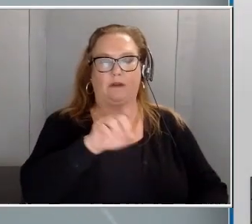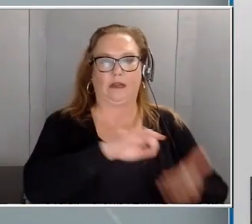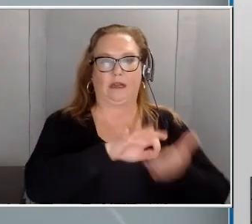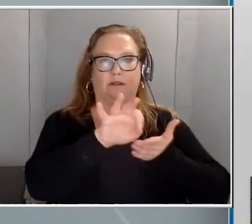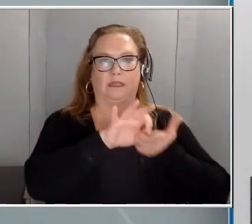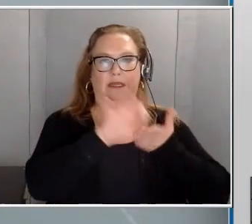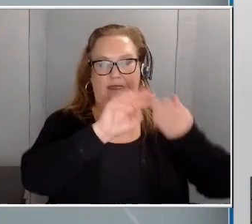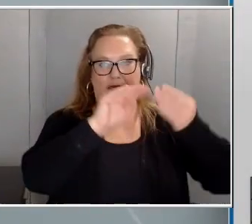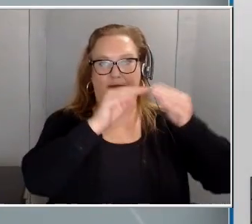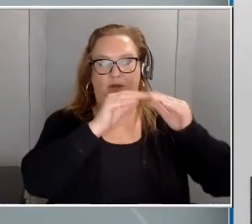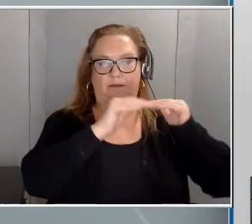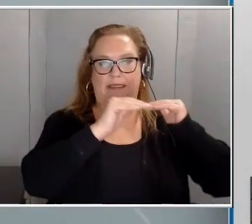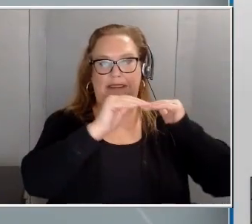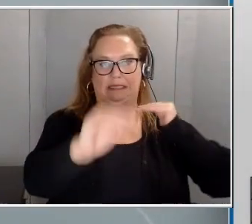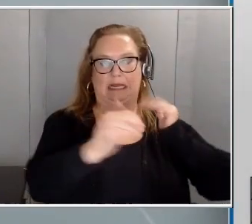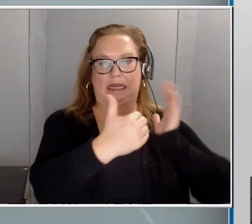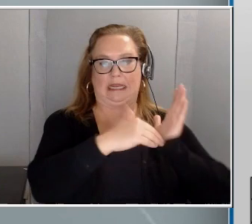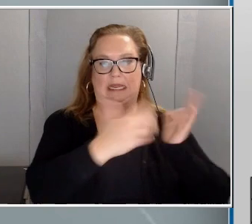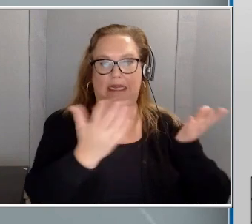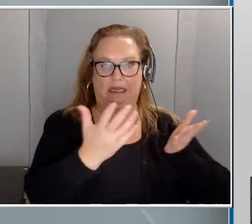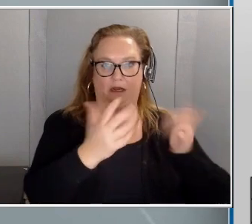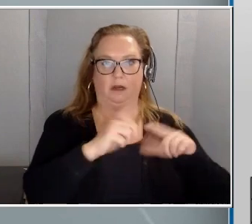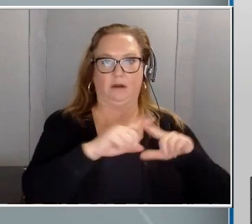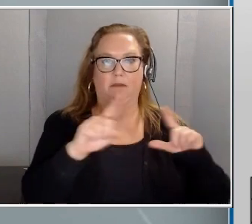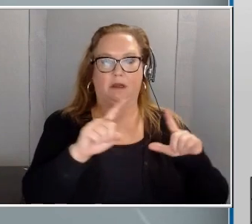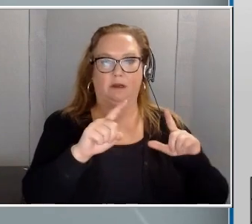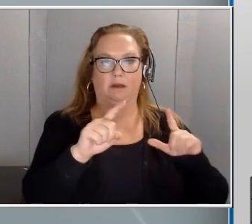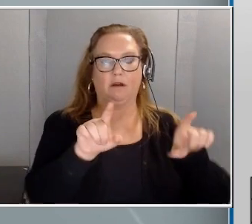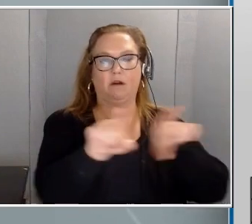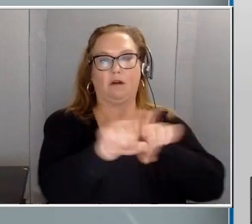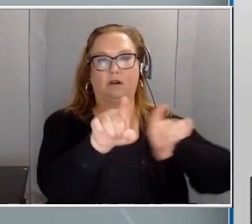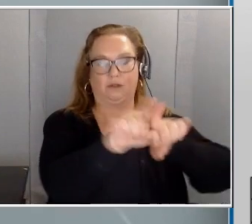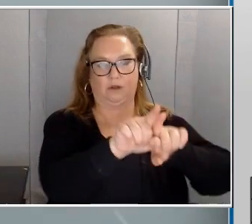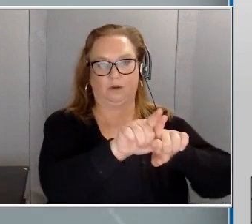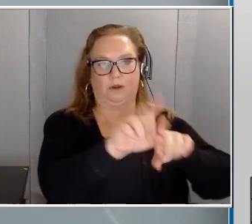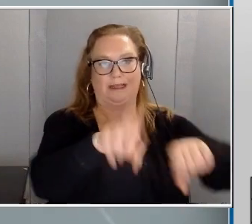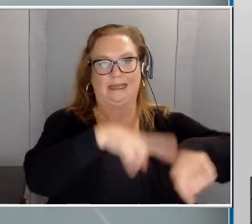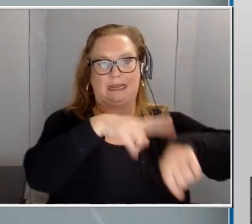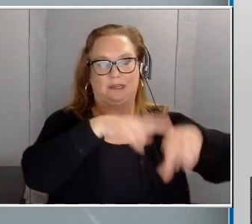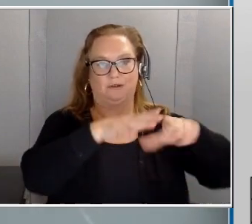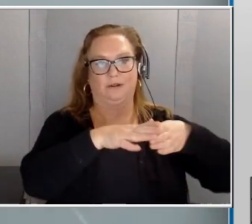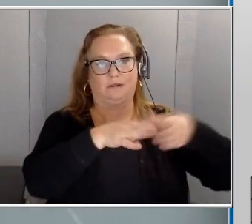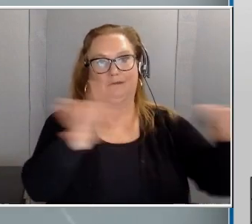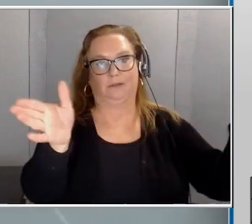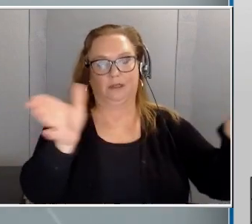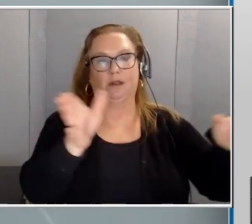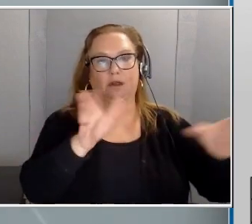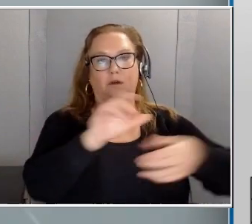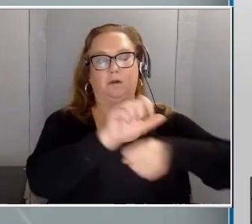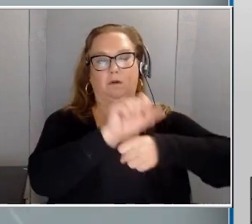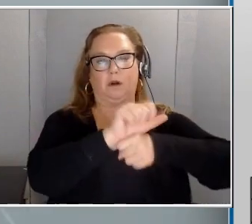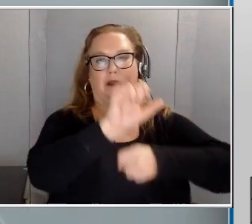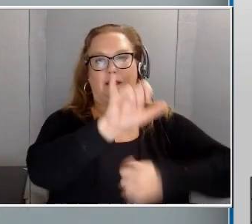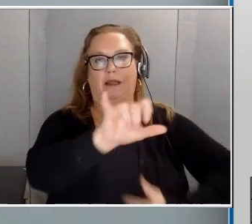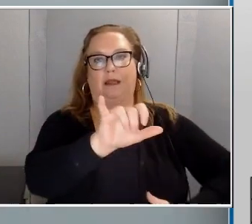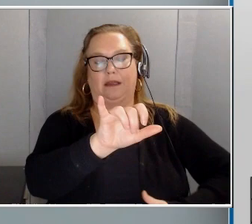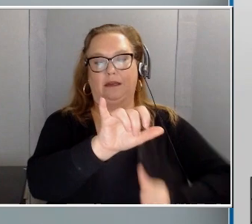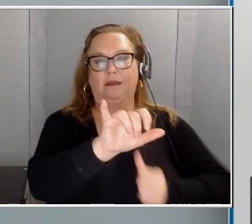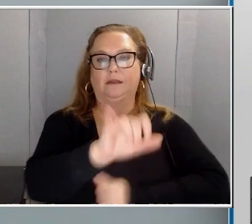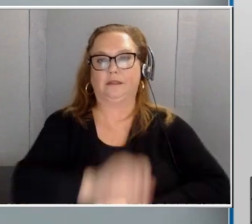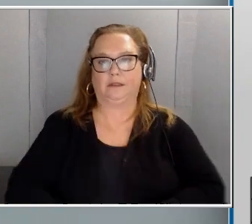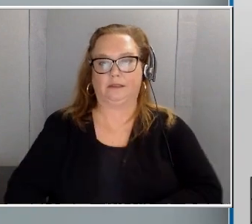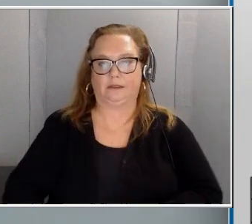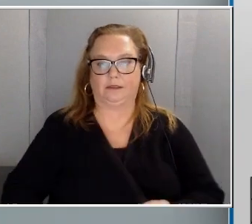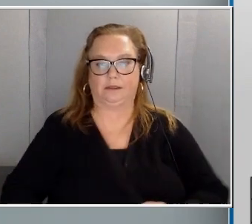been steady again here, but as far as also in the nation. So we will work on that and get those to you eventually.